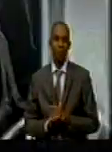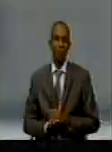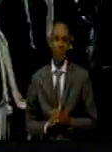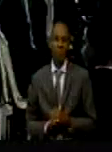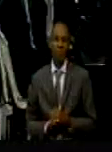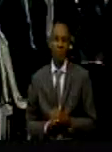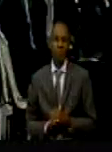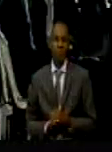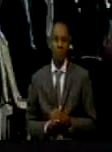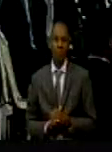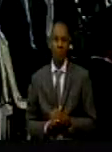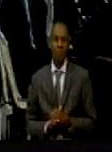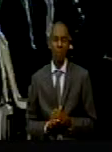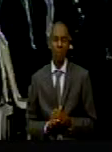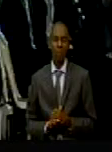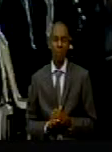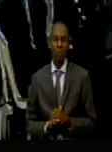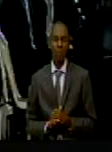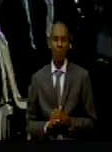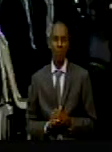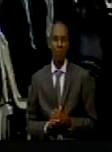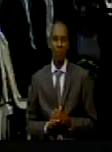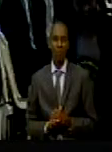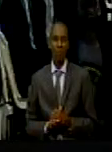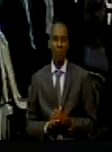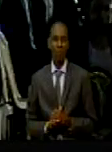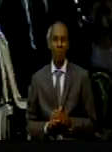Hallelujah! Now we have the divine solution.